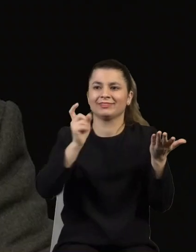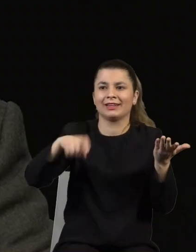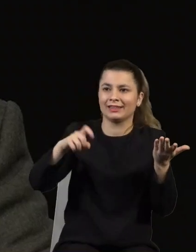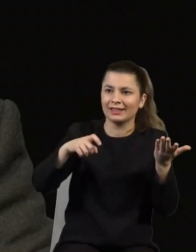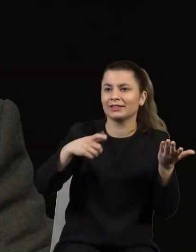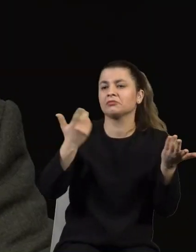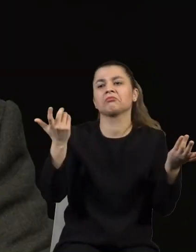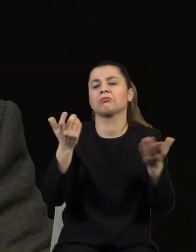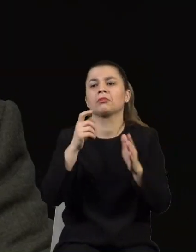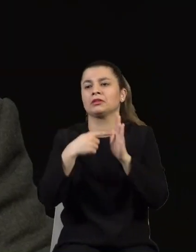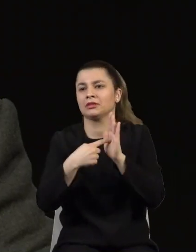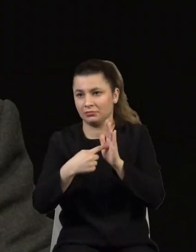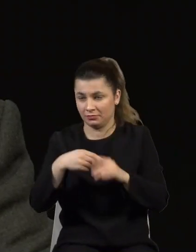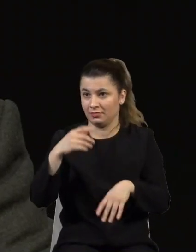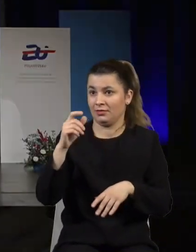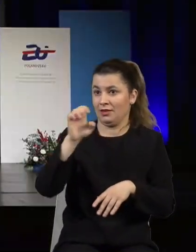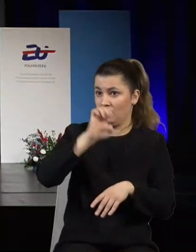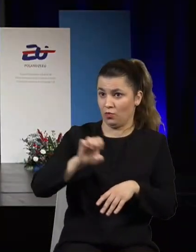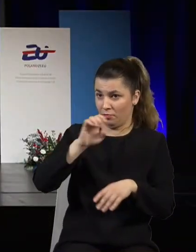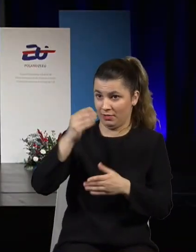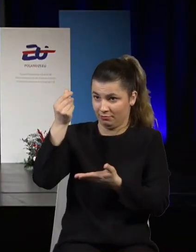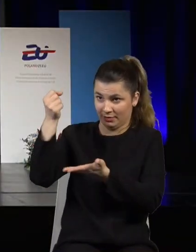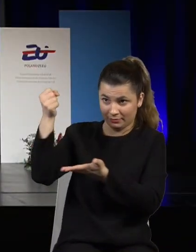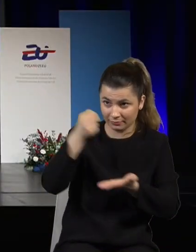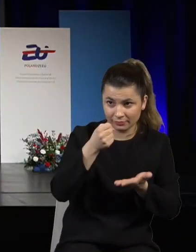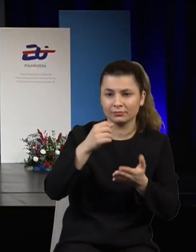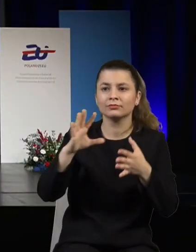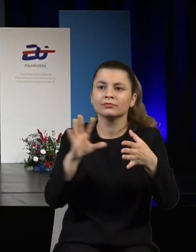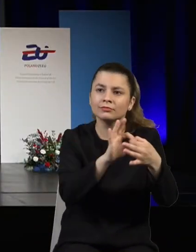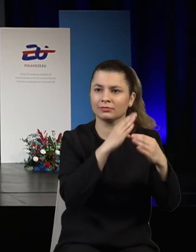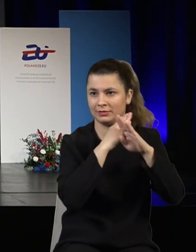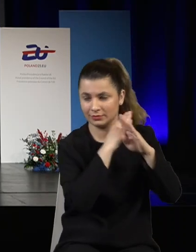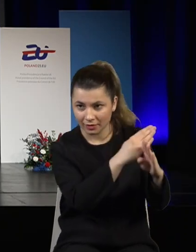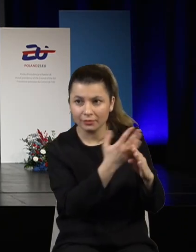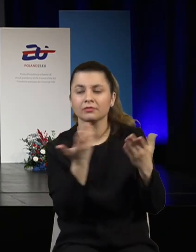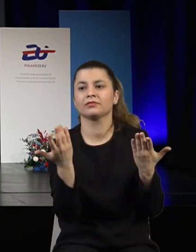course there are the normal grant funding